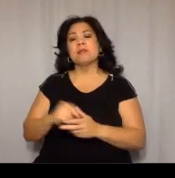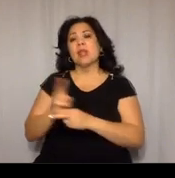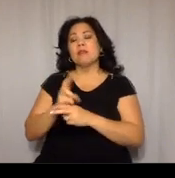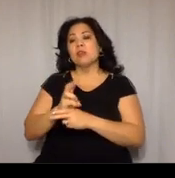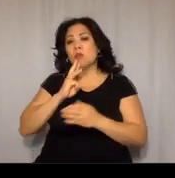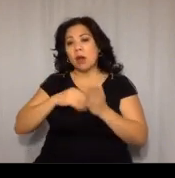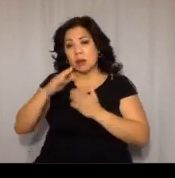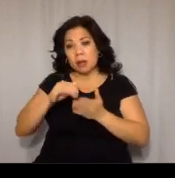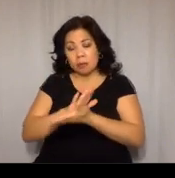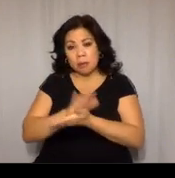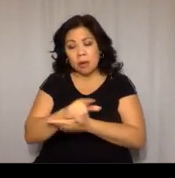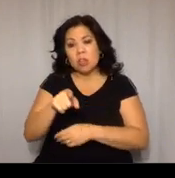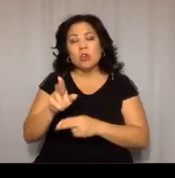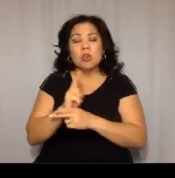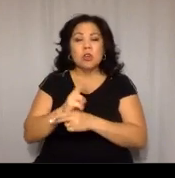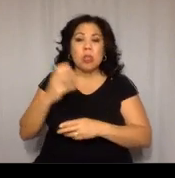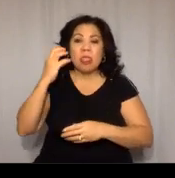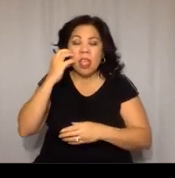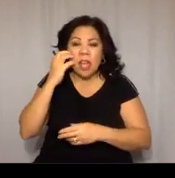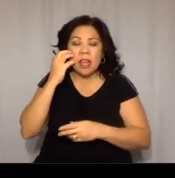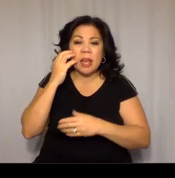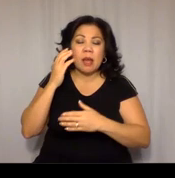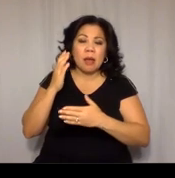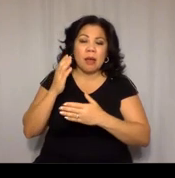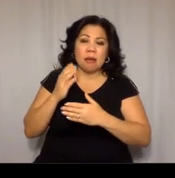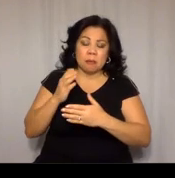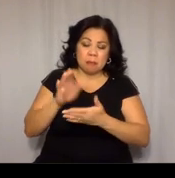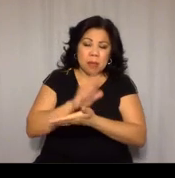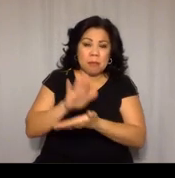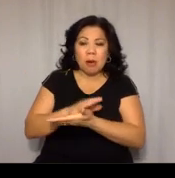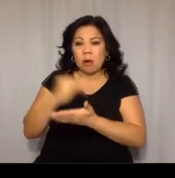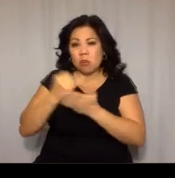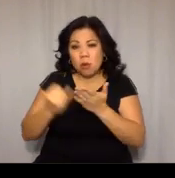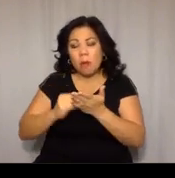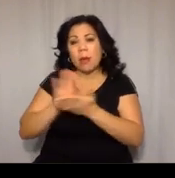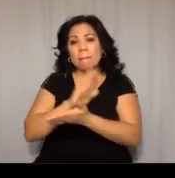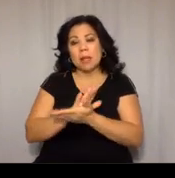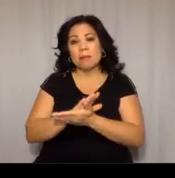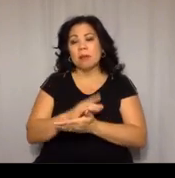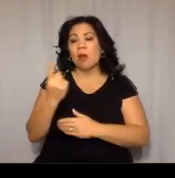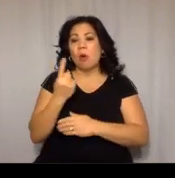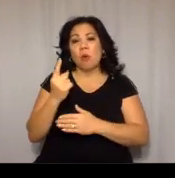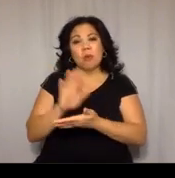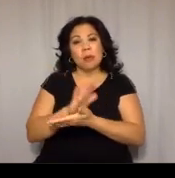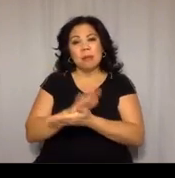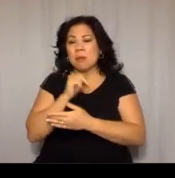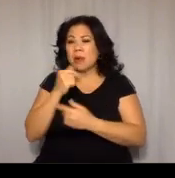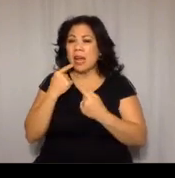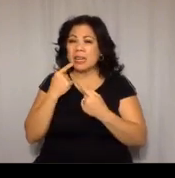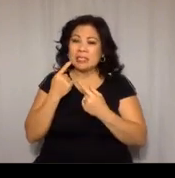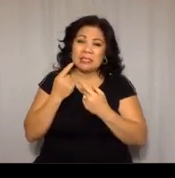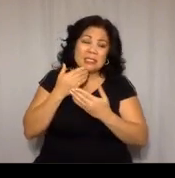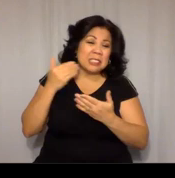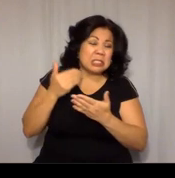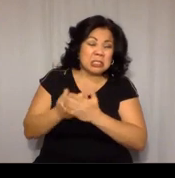paper. You could use cardstock. You could use a heavy drawing paper. The only paper that doesn't work as well for this project is copy